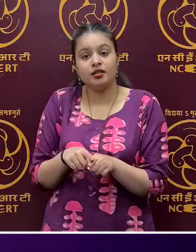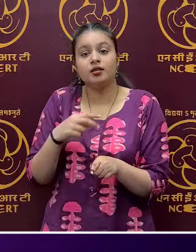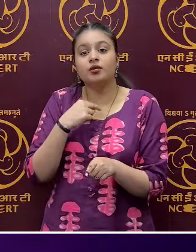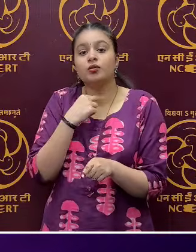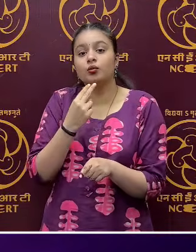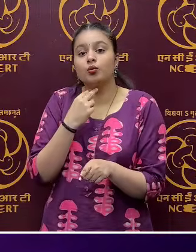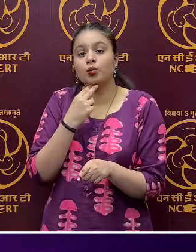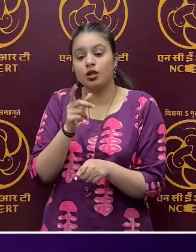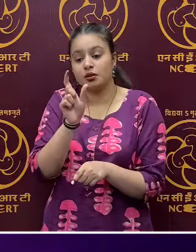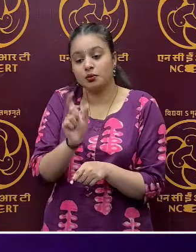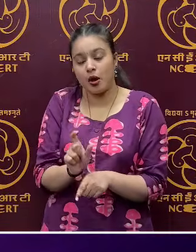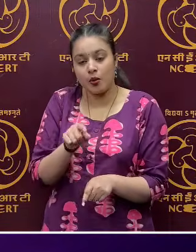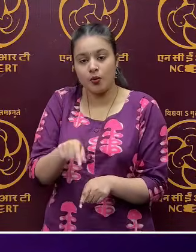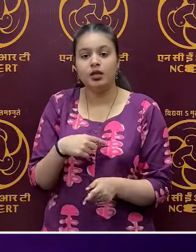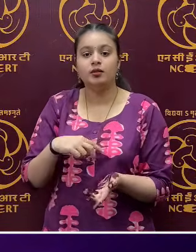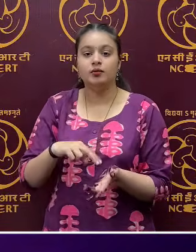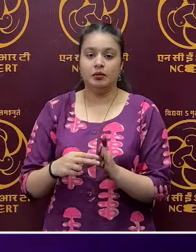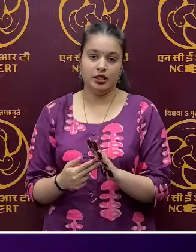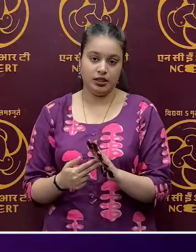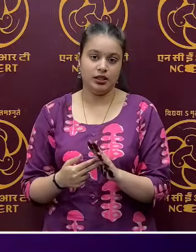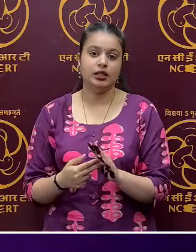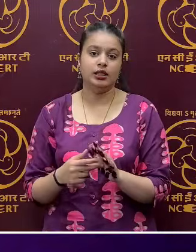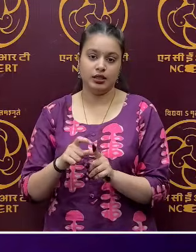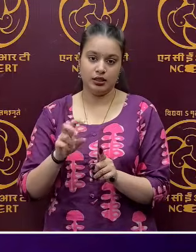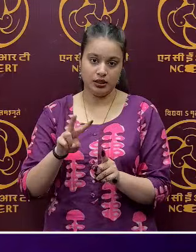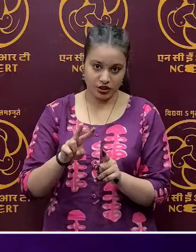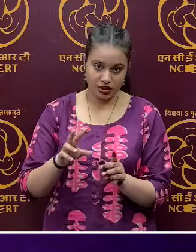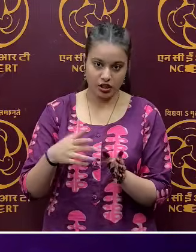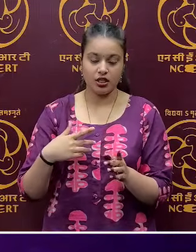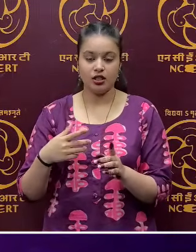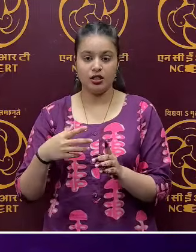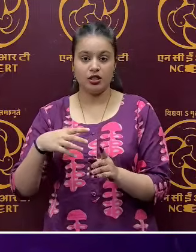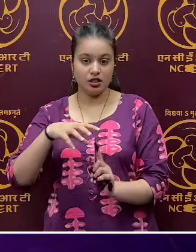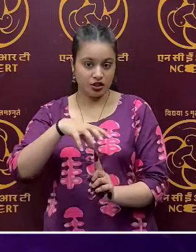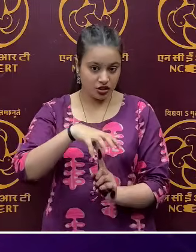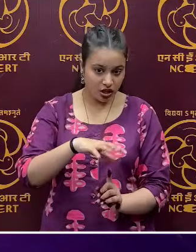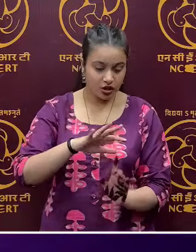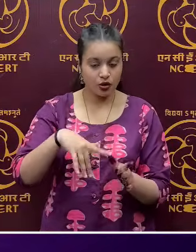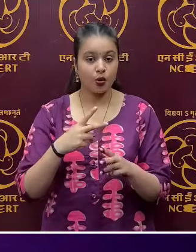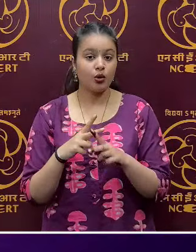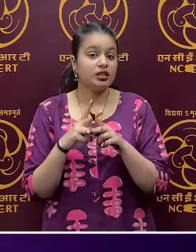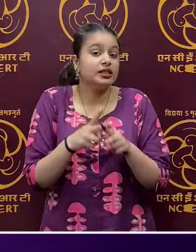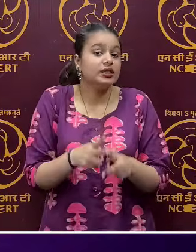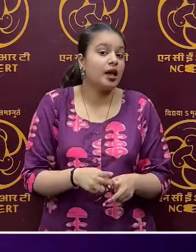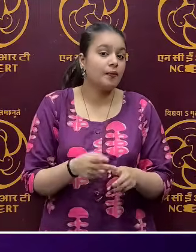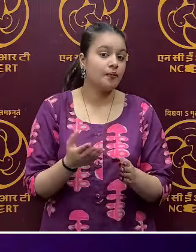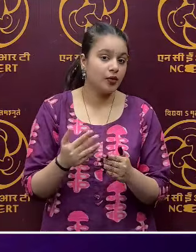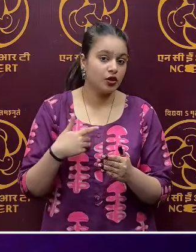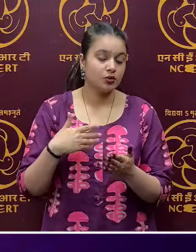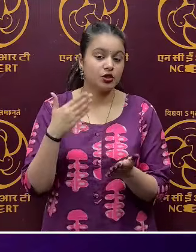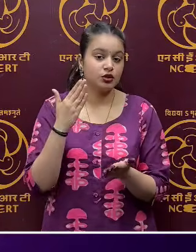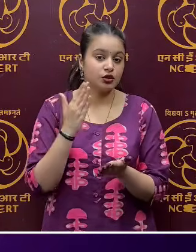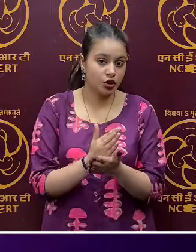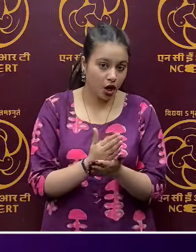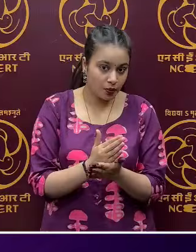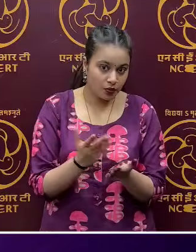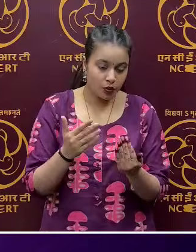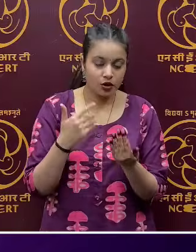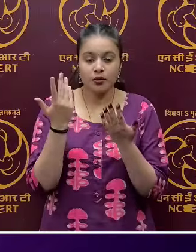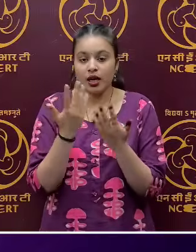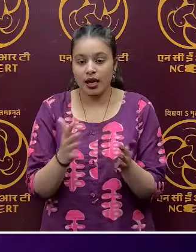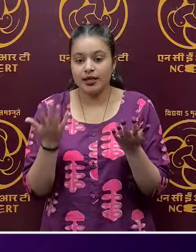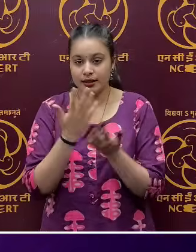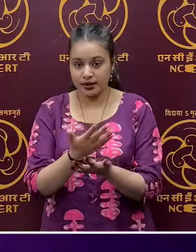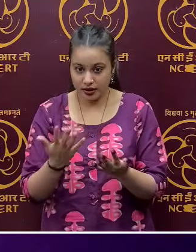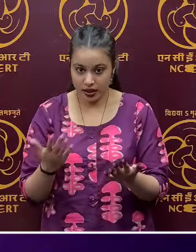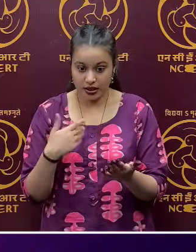of having station, Right. the quality of being static, of having stopped. So, anything that